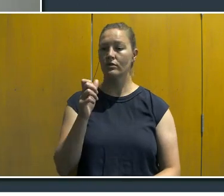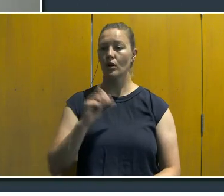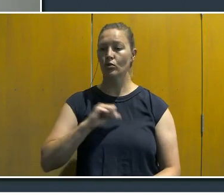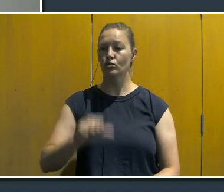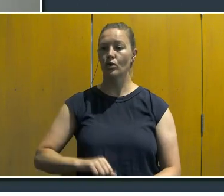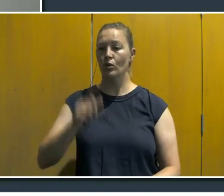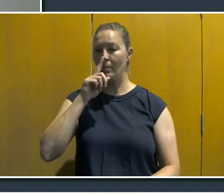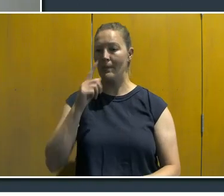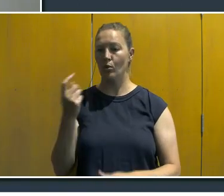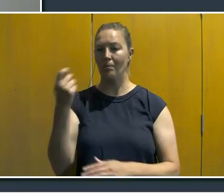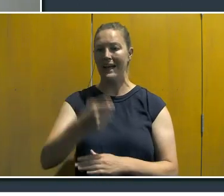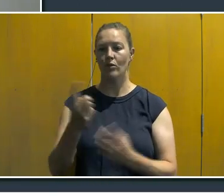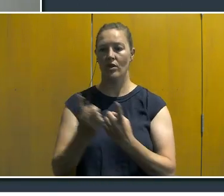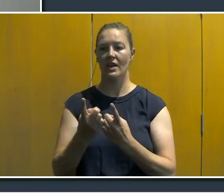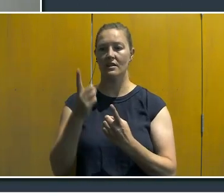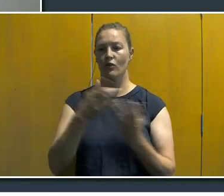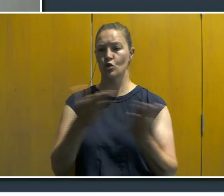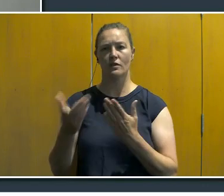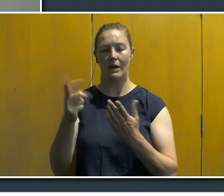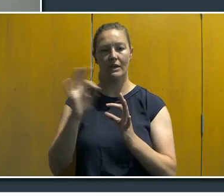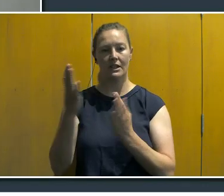is pretty unfair and unjust.